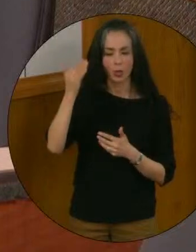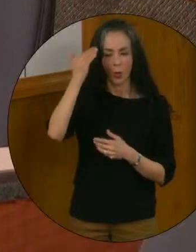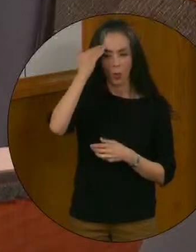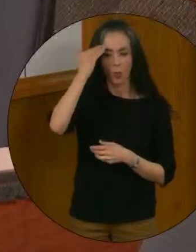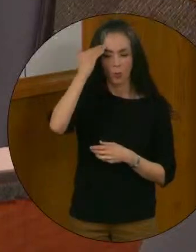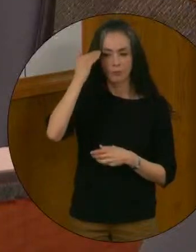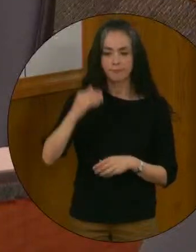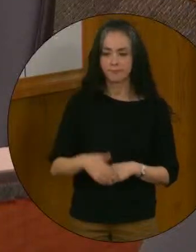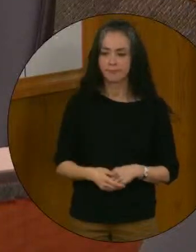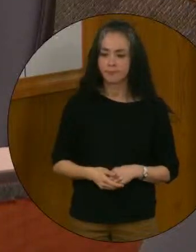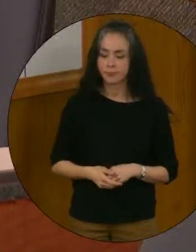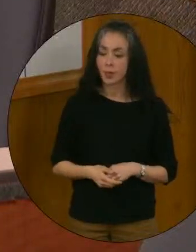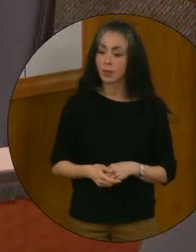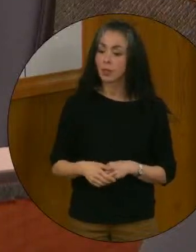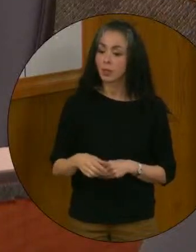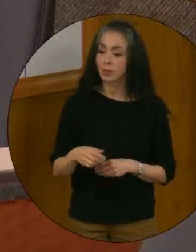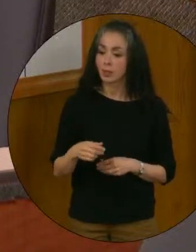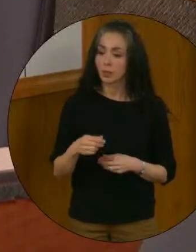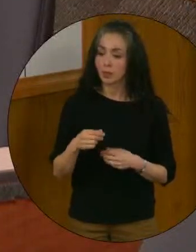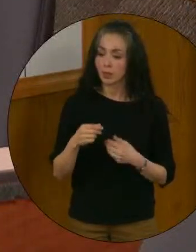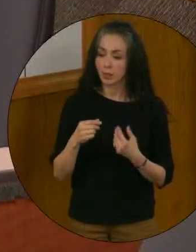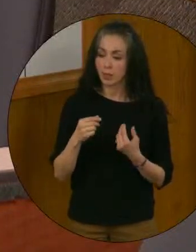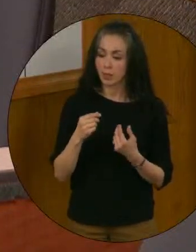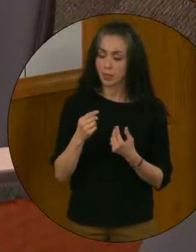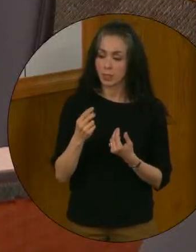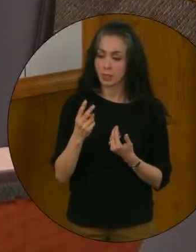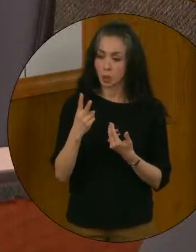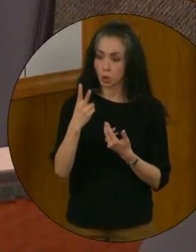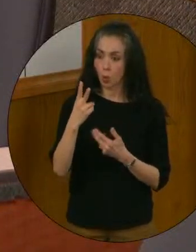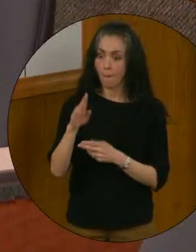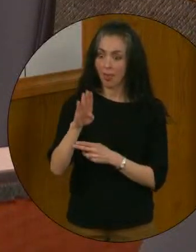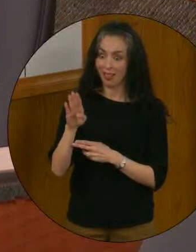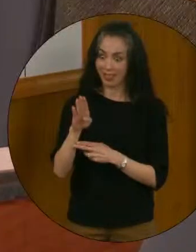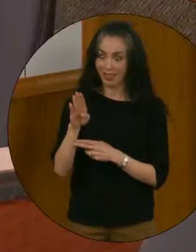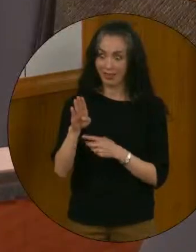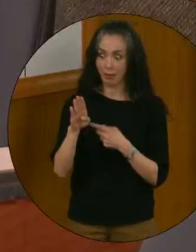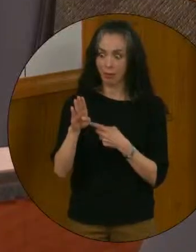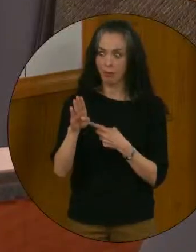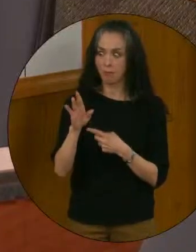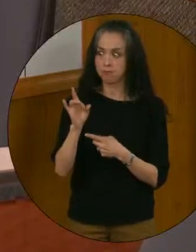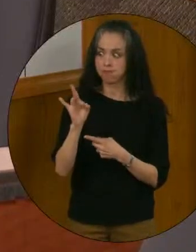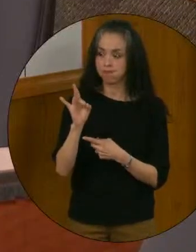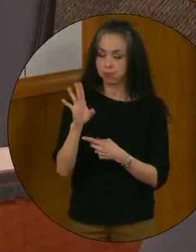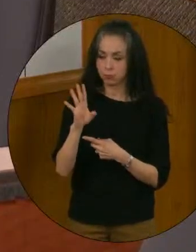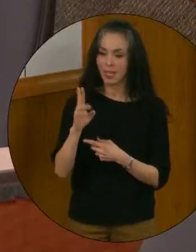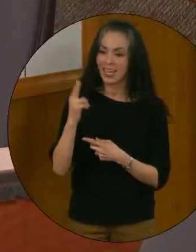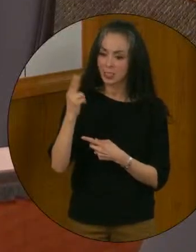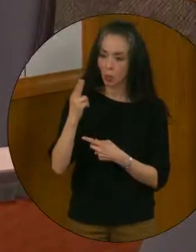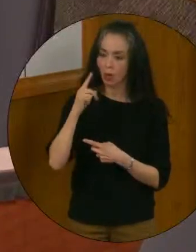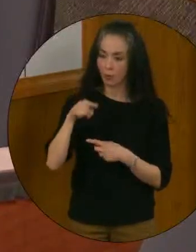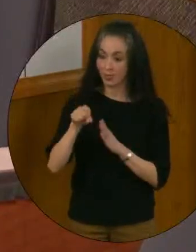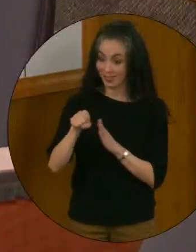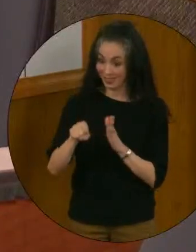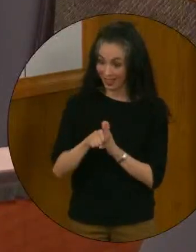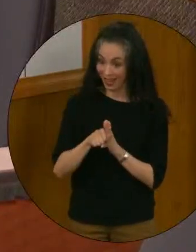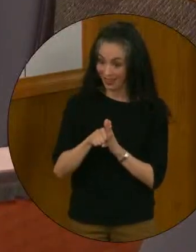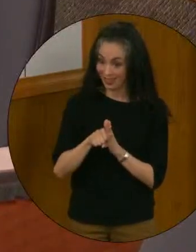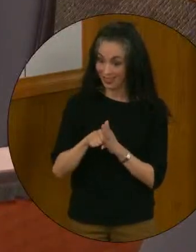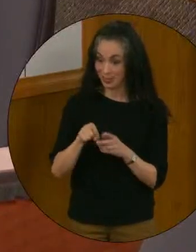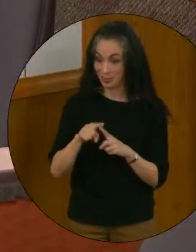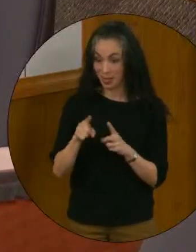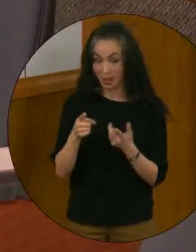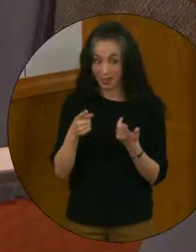that the $2 billion is historic for the state, but as you heard loud and clear, in some cases, not